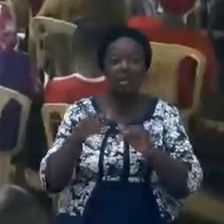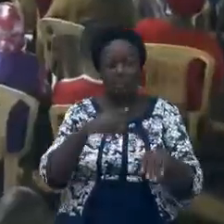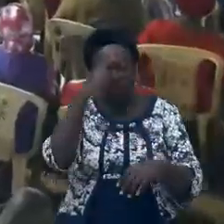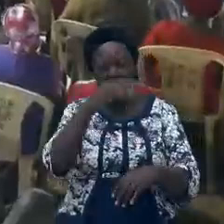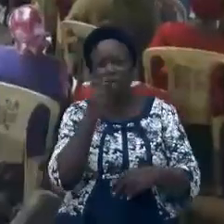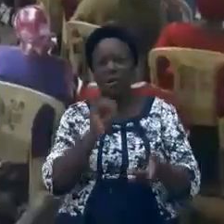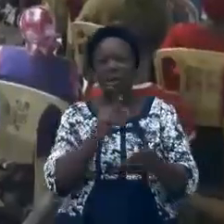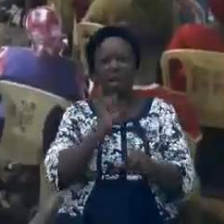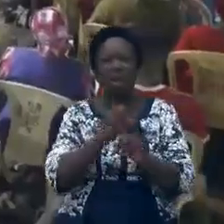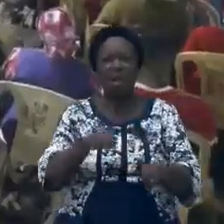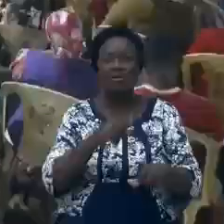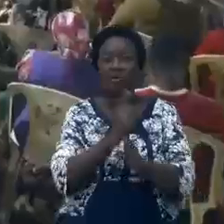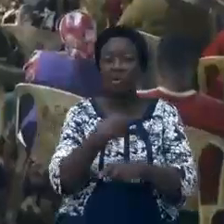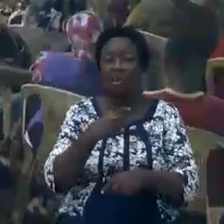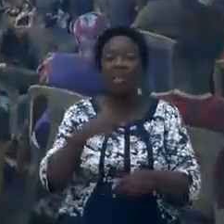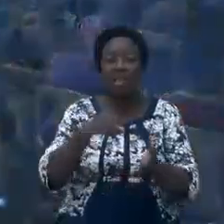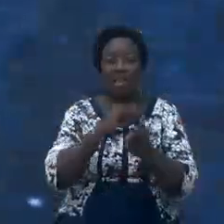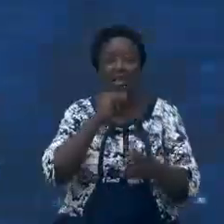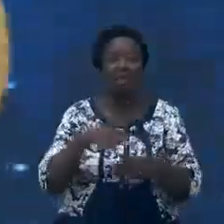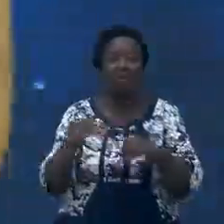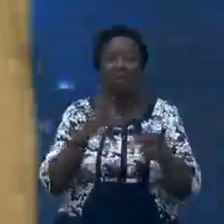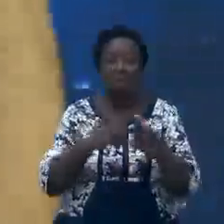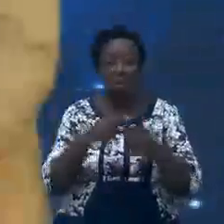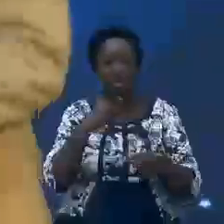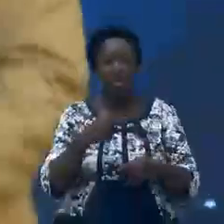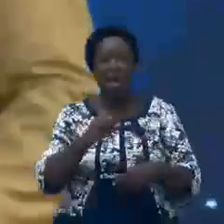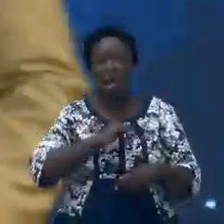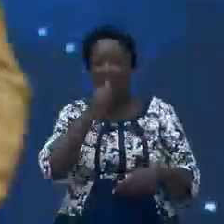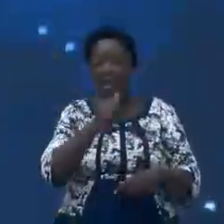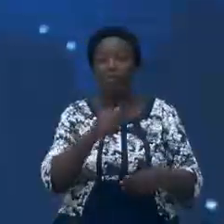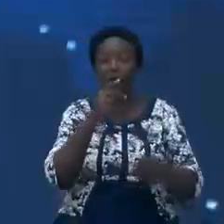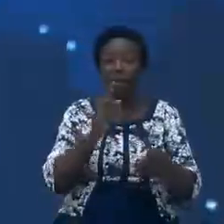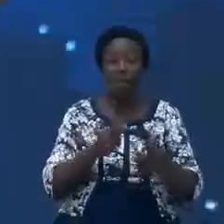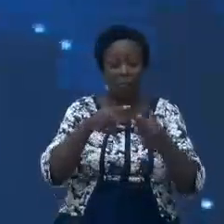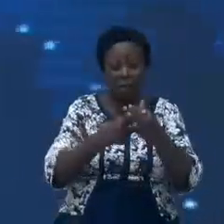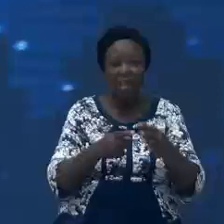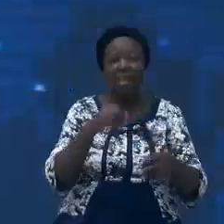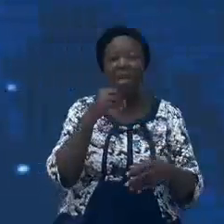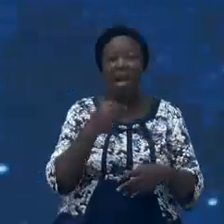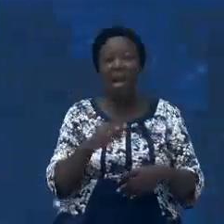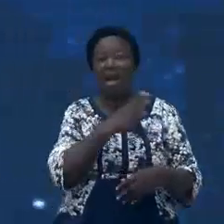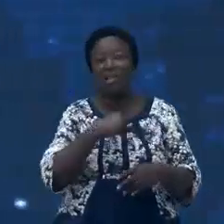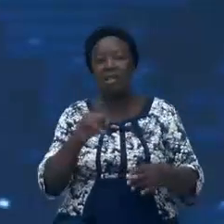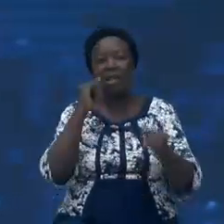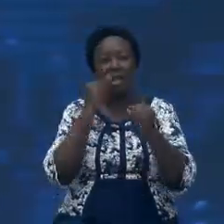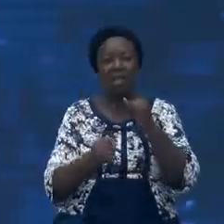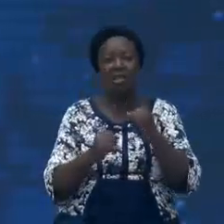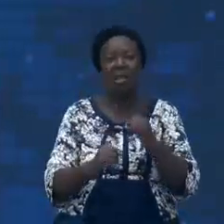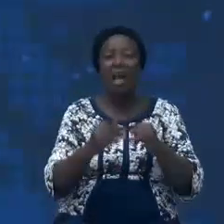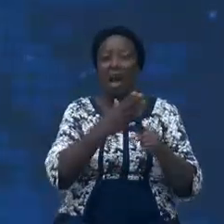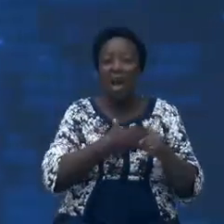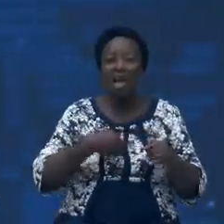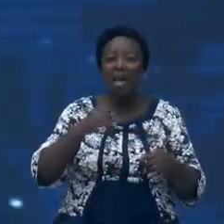announcement? It is done. Because anybody can just say, it is done. He said, I am Alpha and Omega,